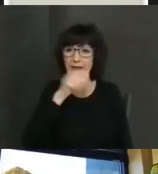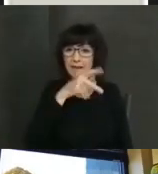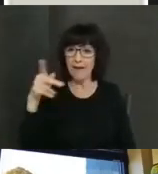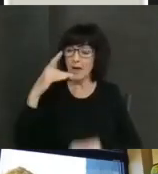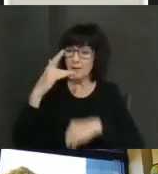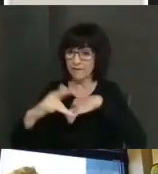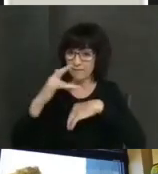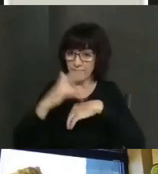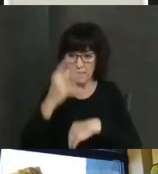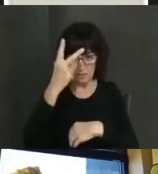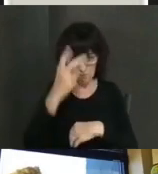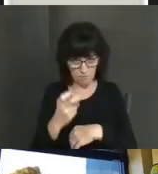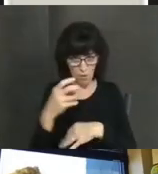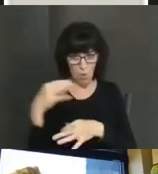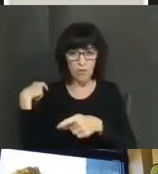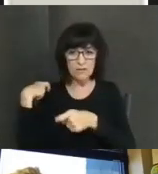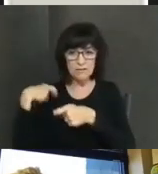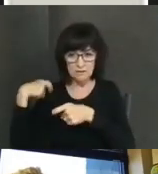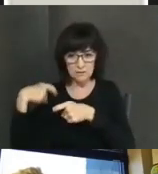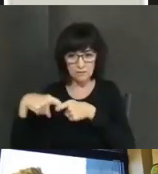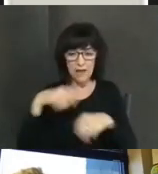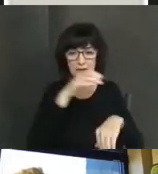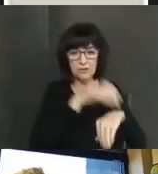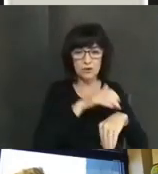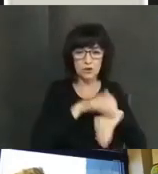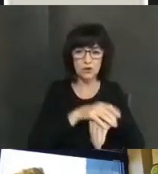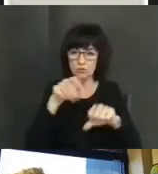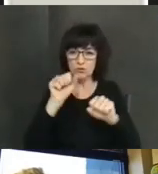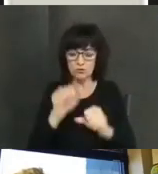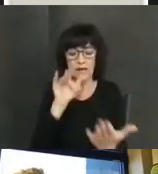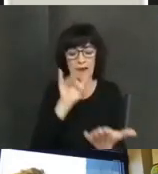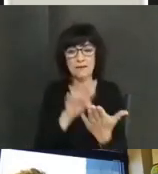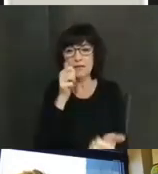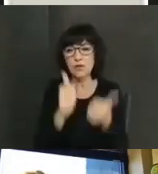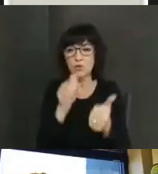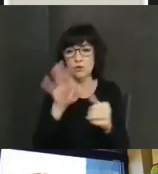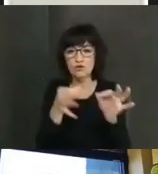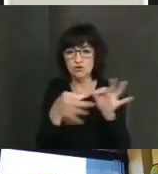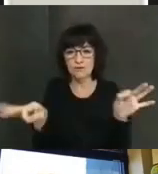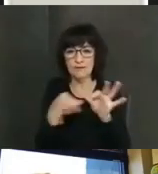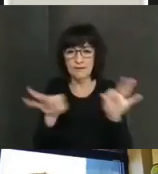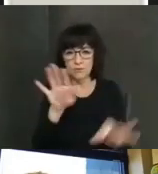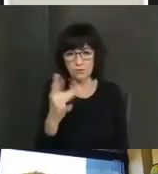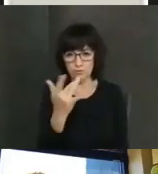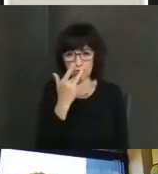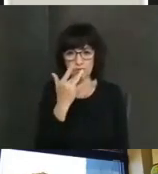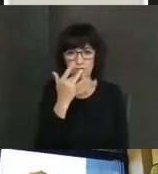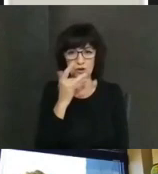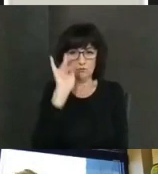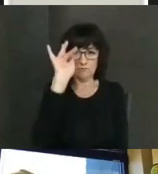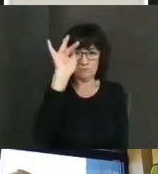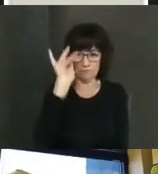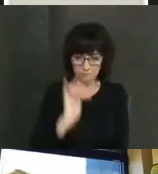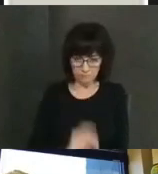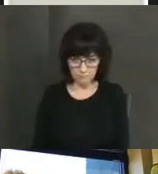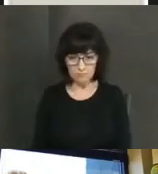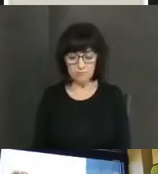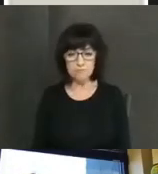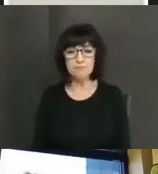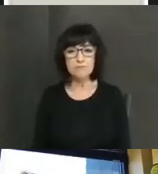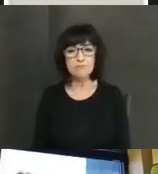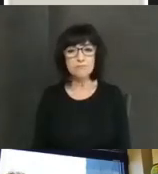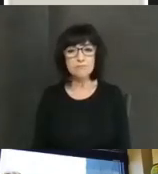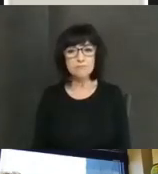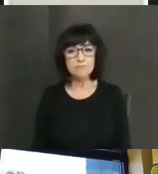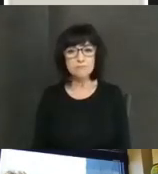both Spanish and English. All you have to do is click on Spanish language at the very top to change the language that it appears